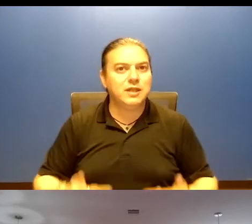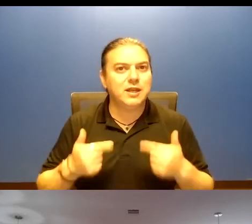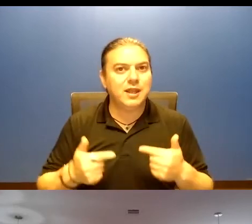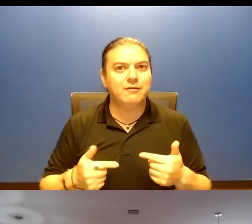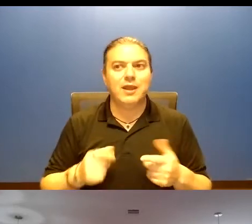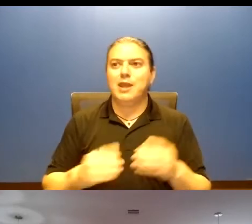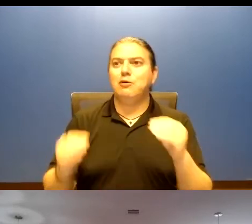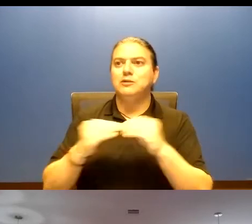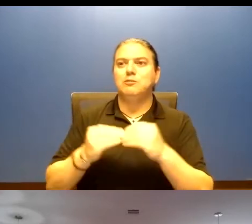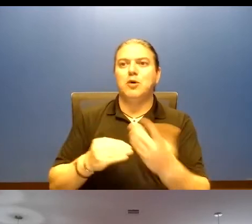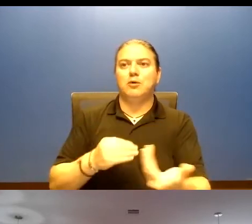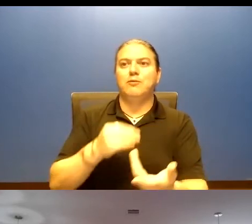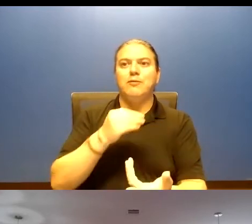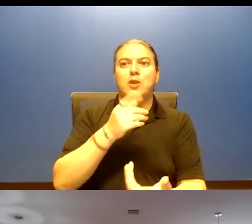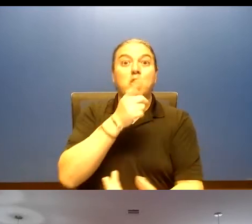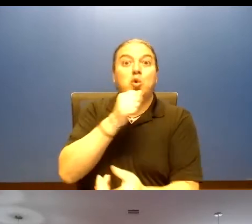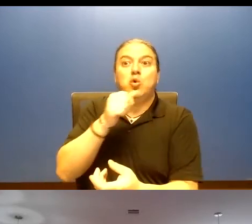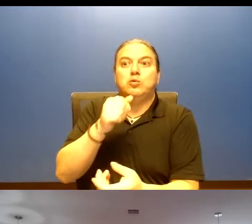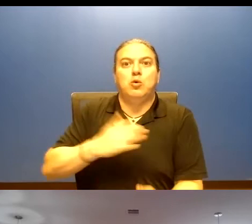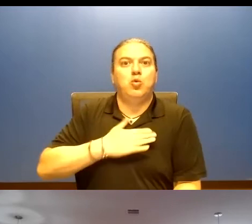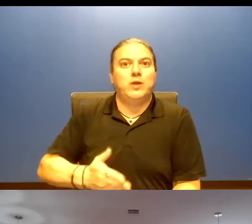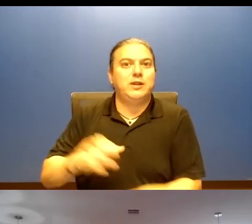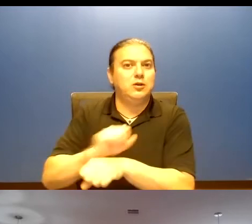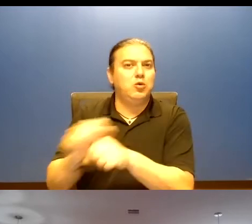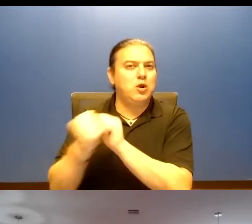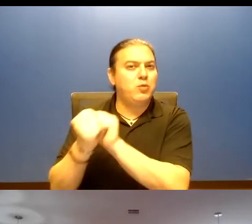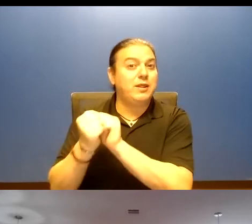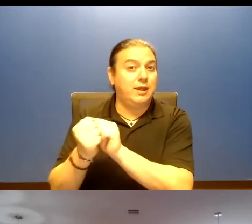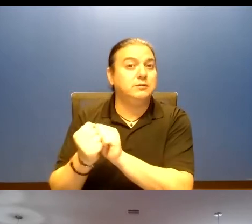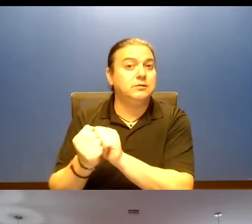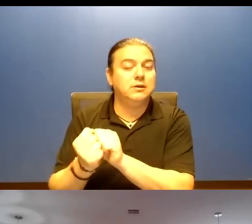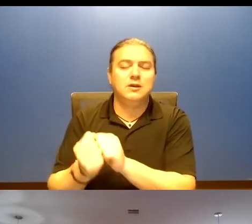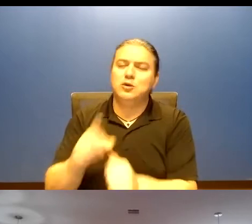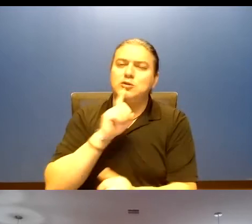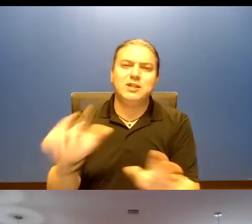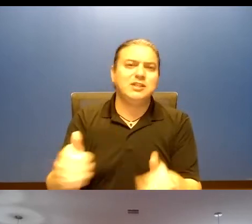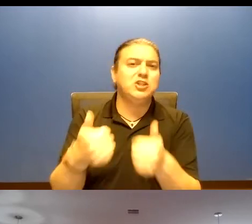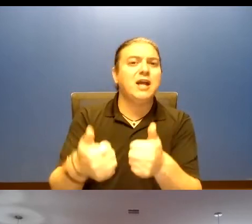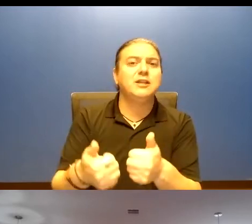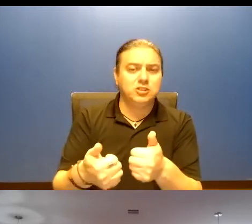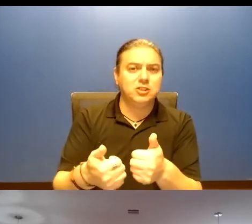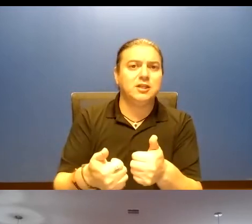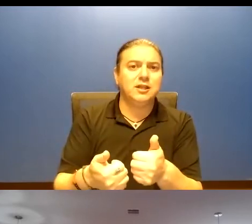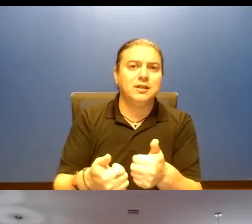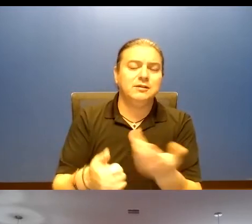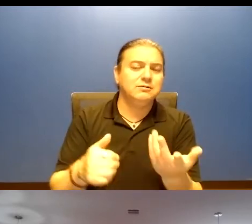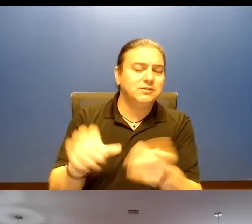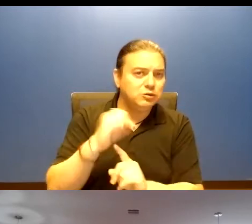work with us. And that's where we were going to end up. And so it's really challenging to be able to navigate on an already challenging